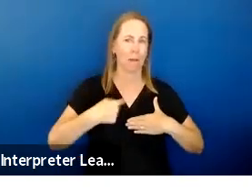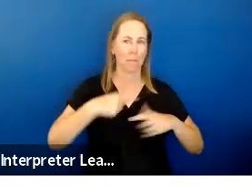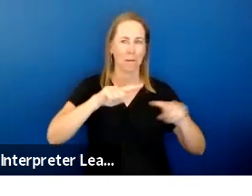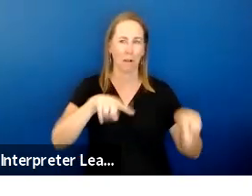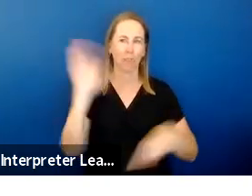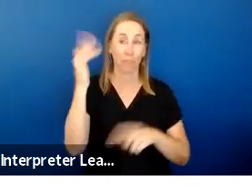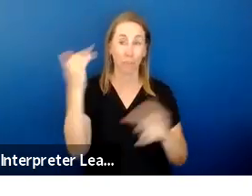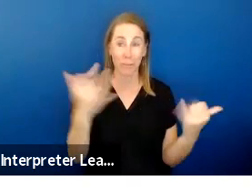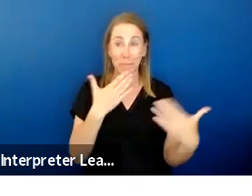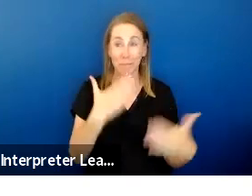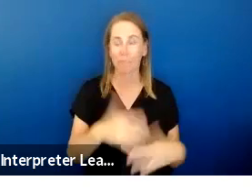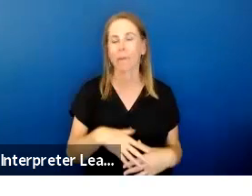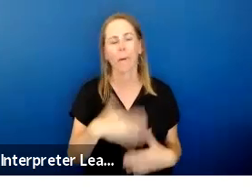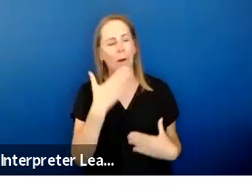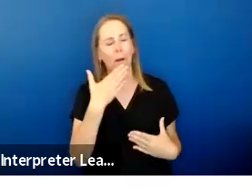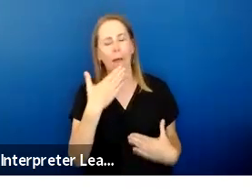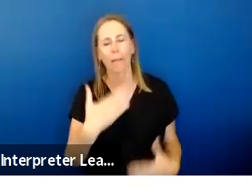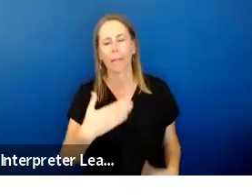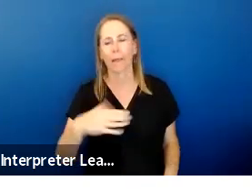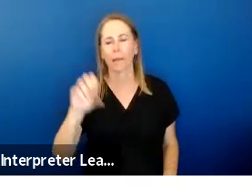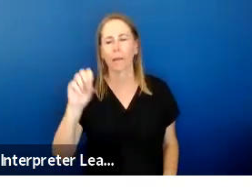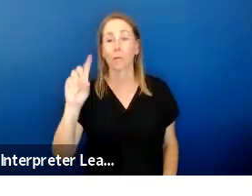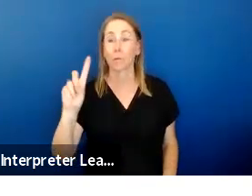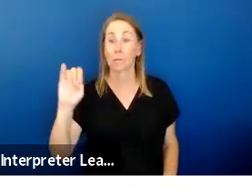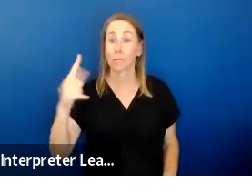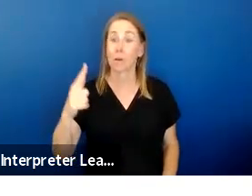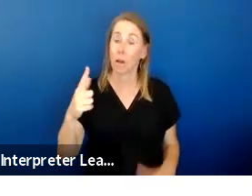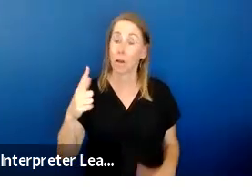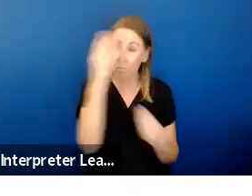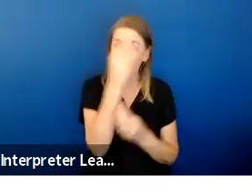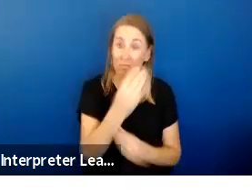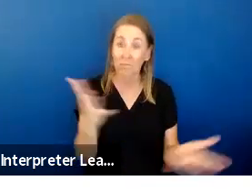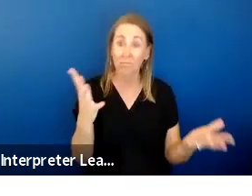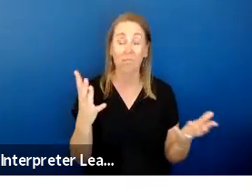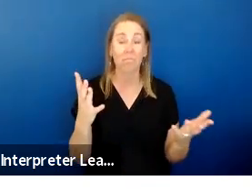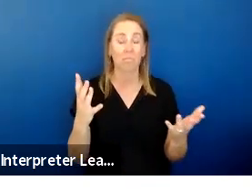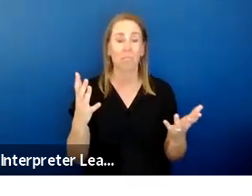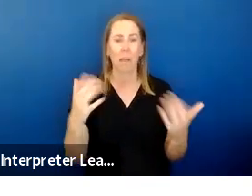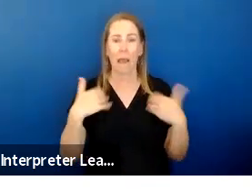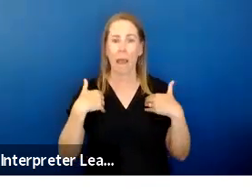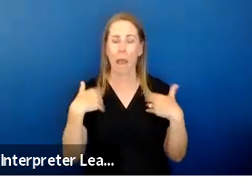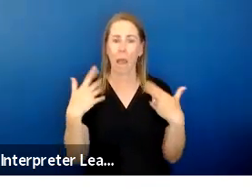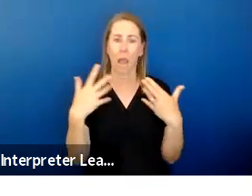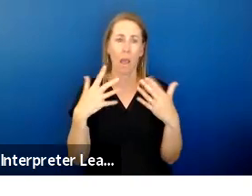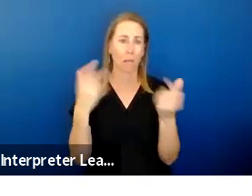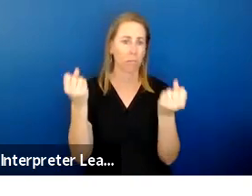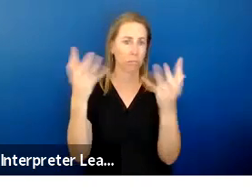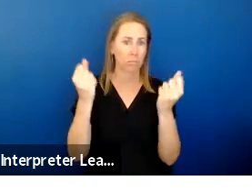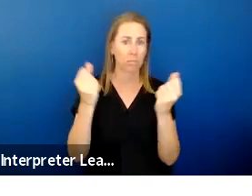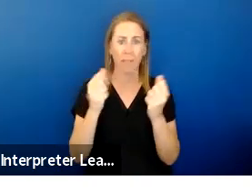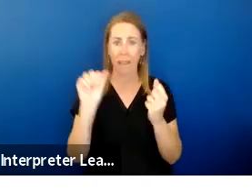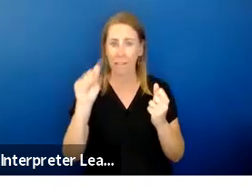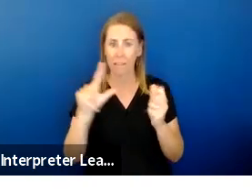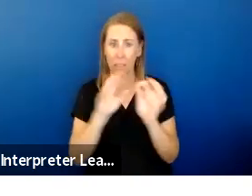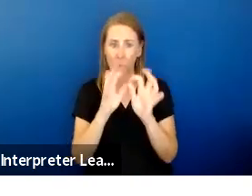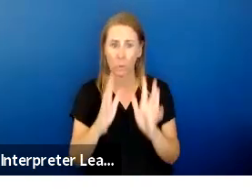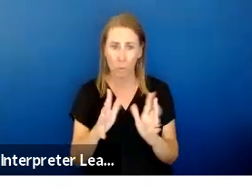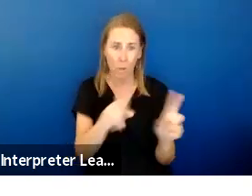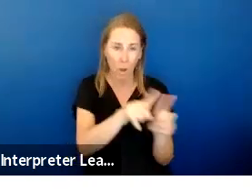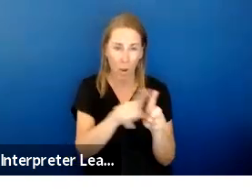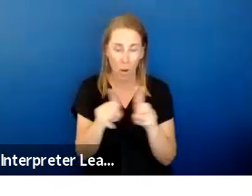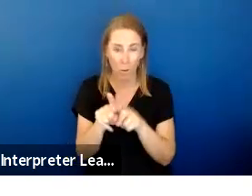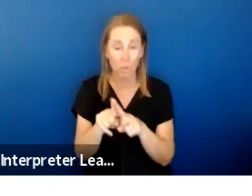Thank you. And just to let everyone know, we have sign language interpreters as well